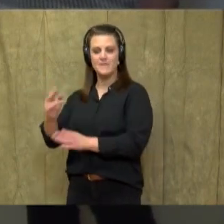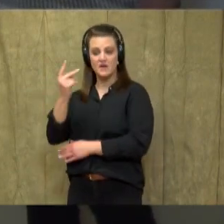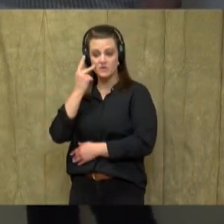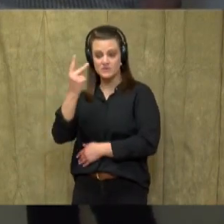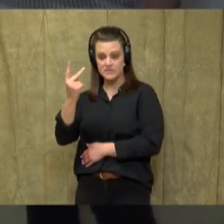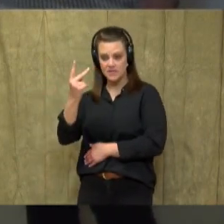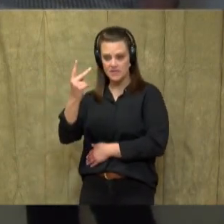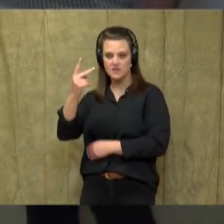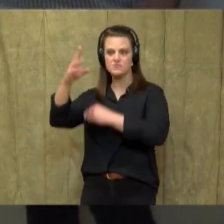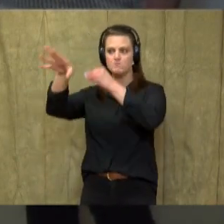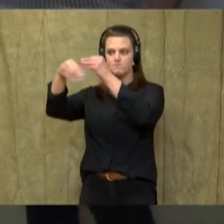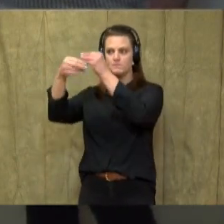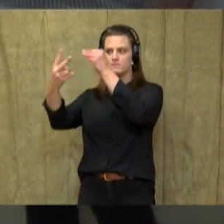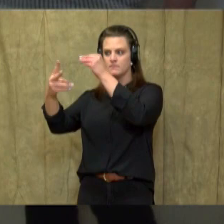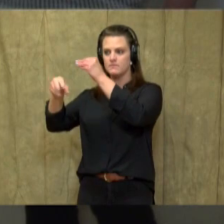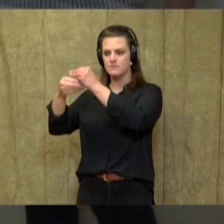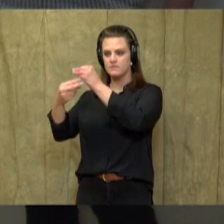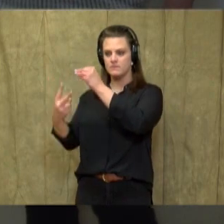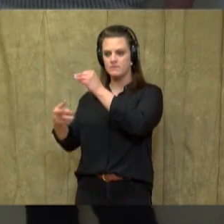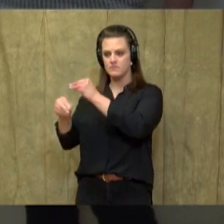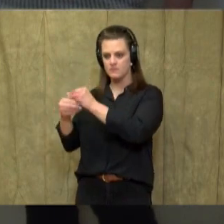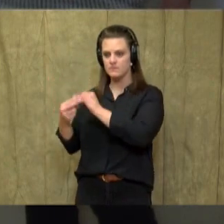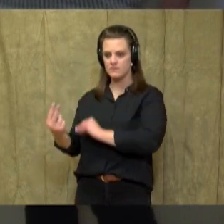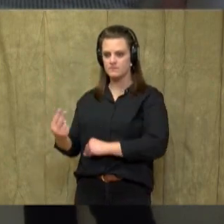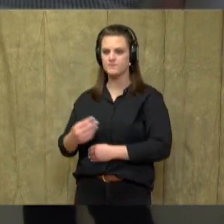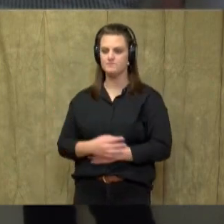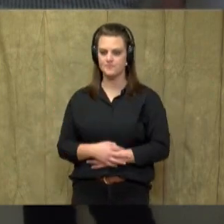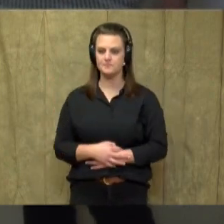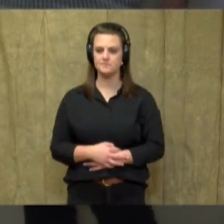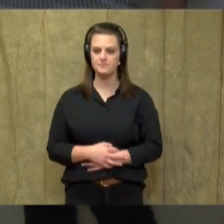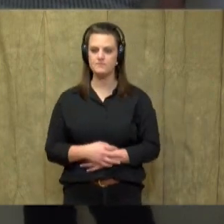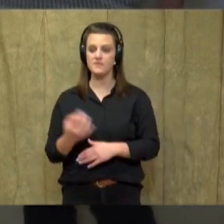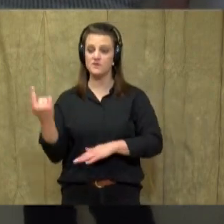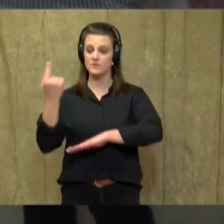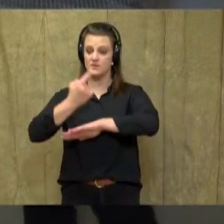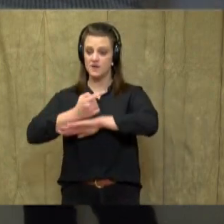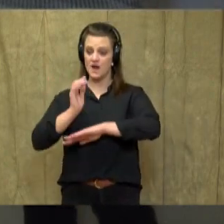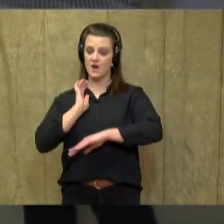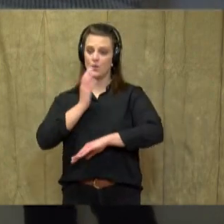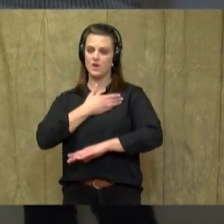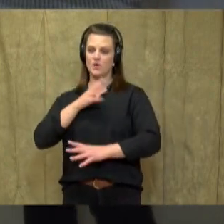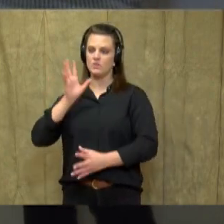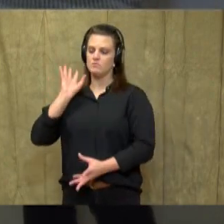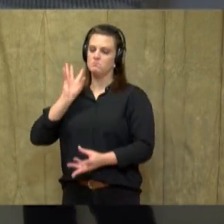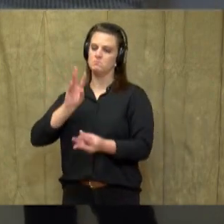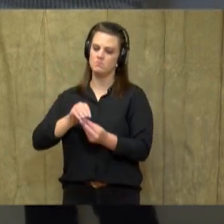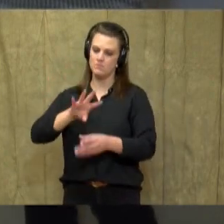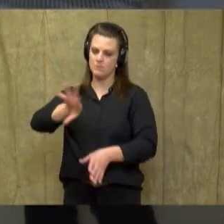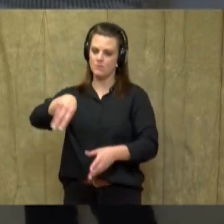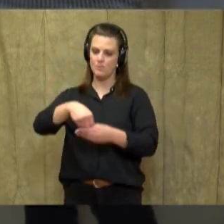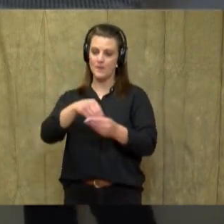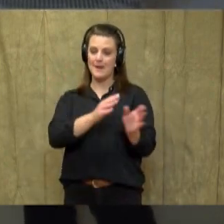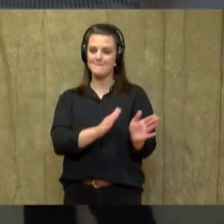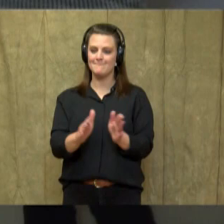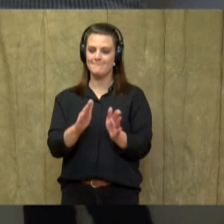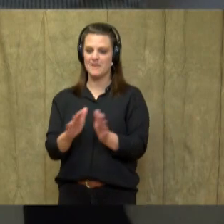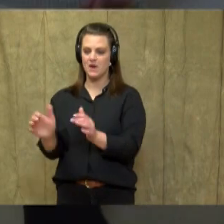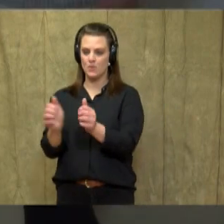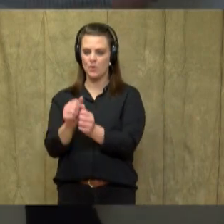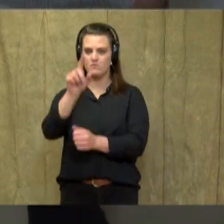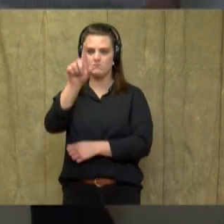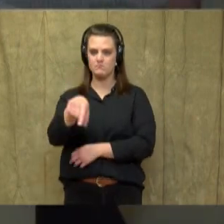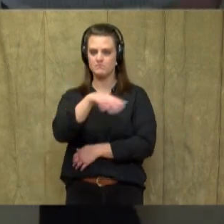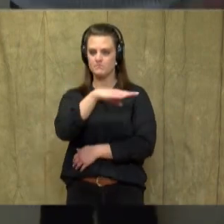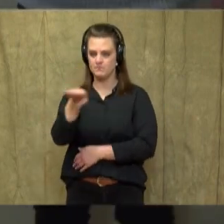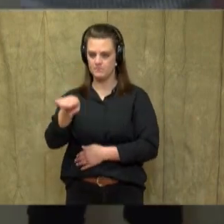by 2s. So these are patterns. And so today we're going to incorporate patterns with our coordinate grids.